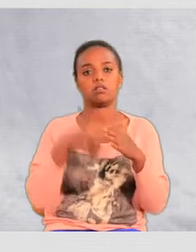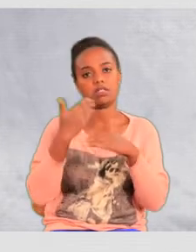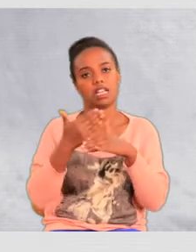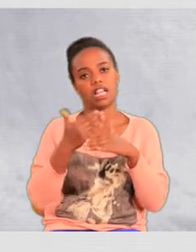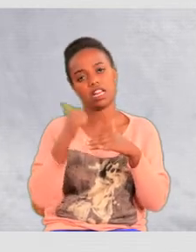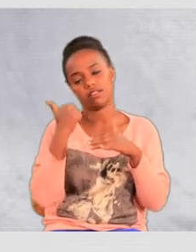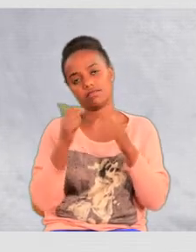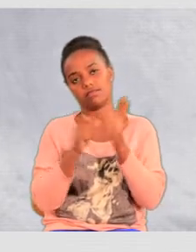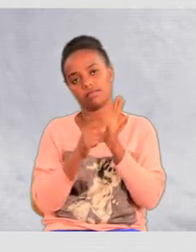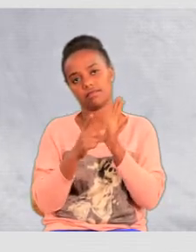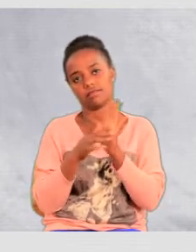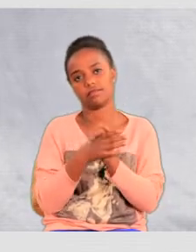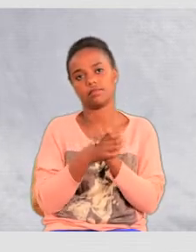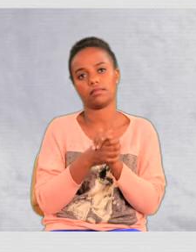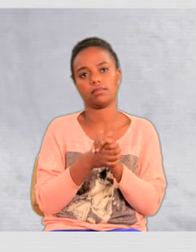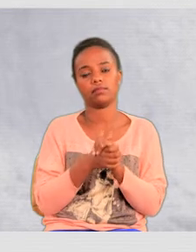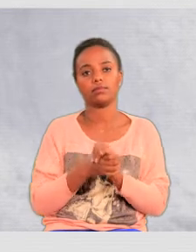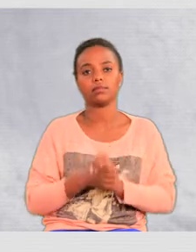example.